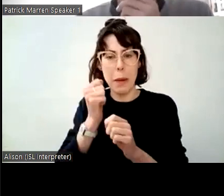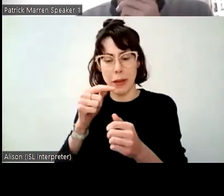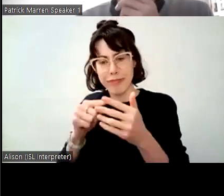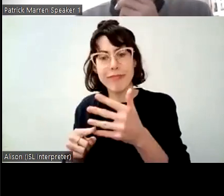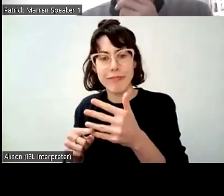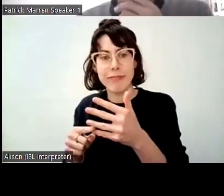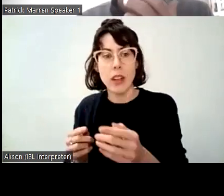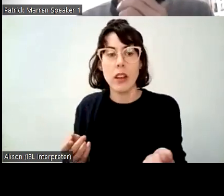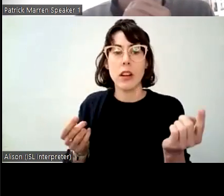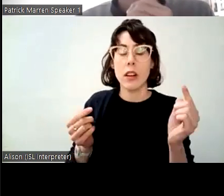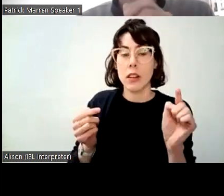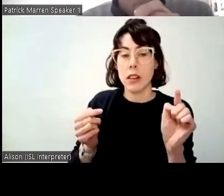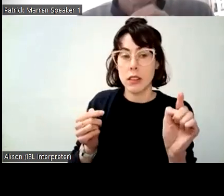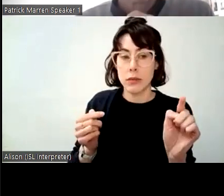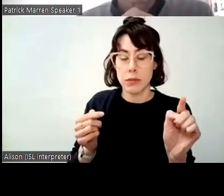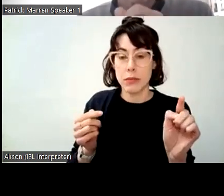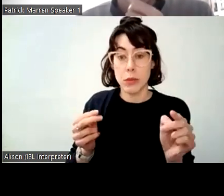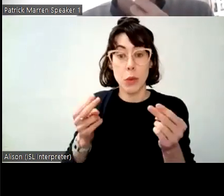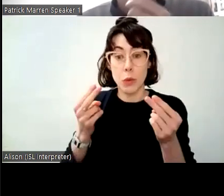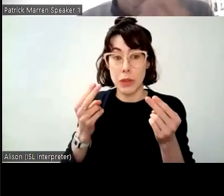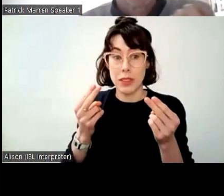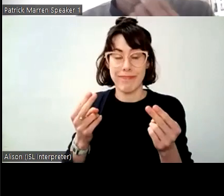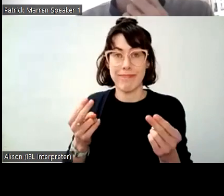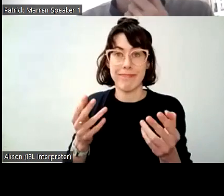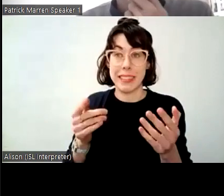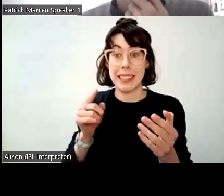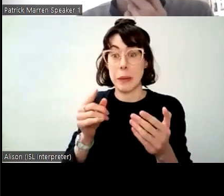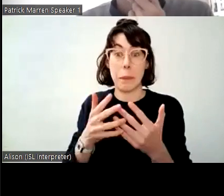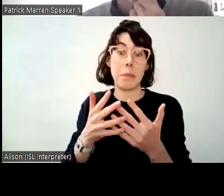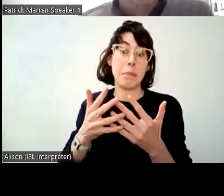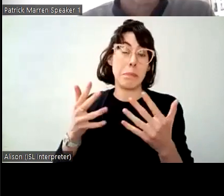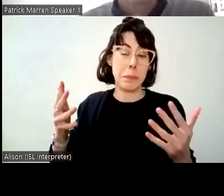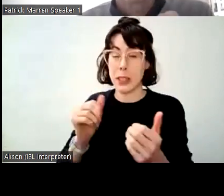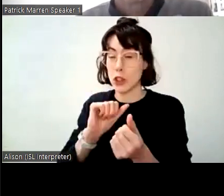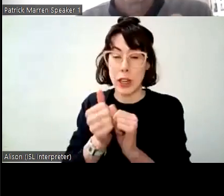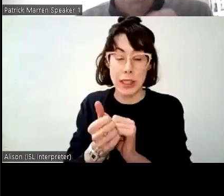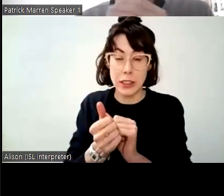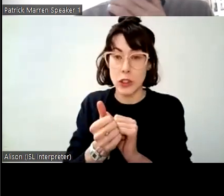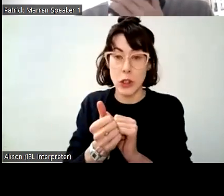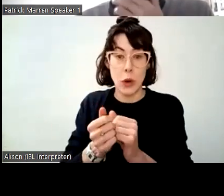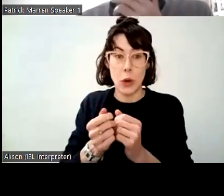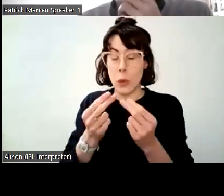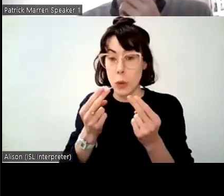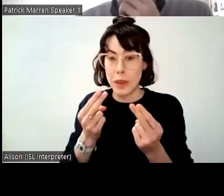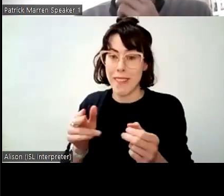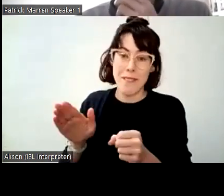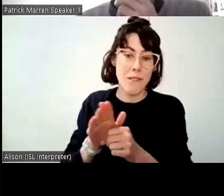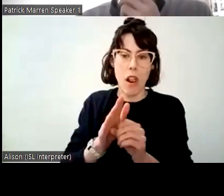It requires kind of a massive redeployment of deployment of renewable energy, complete removal of coal and